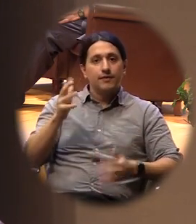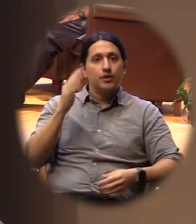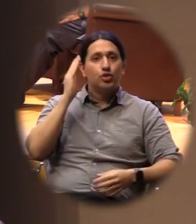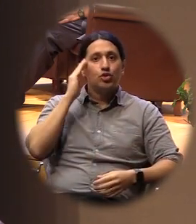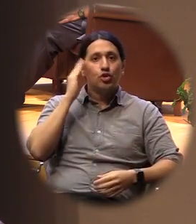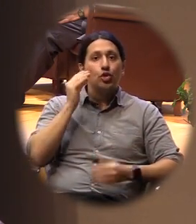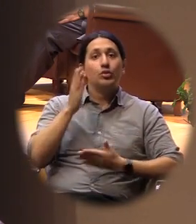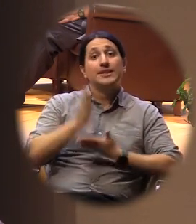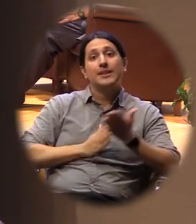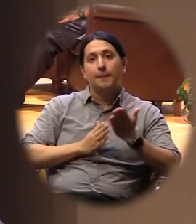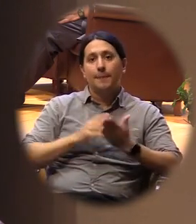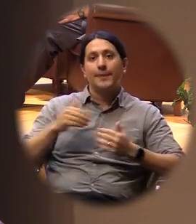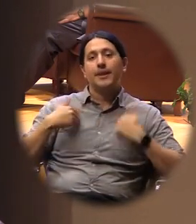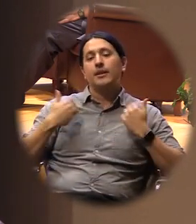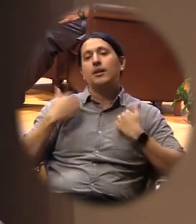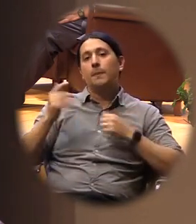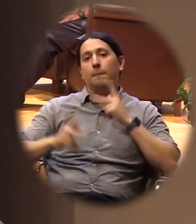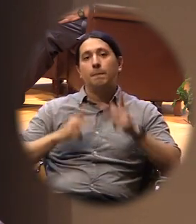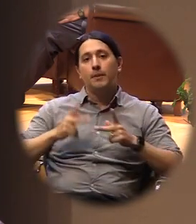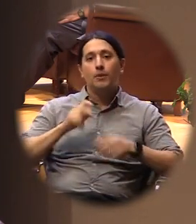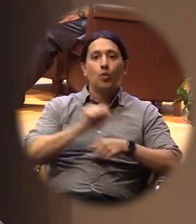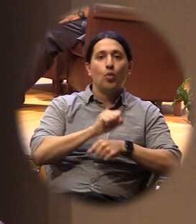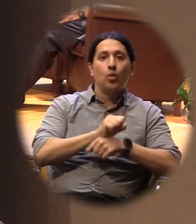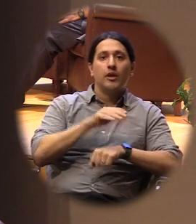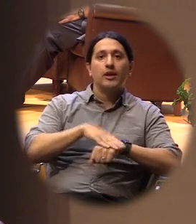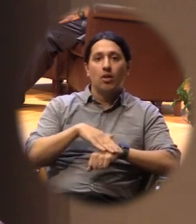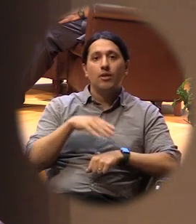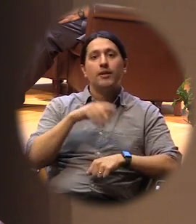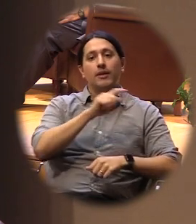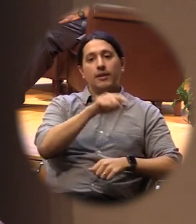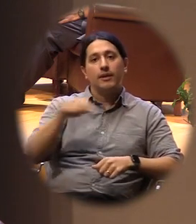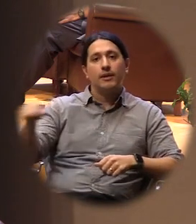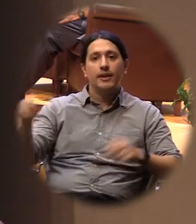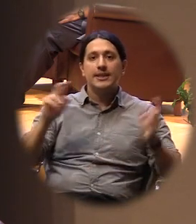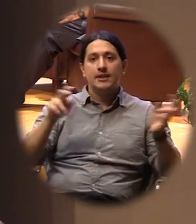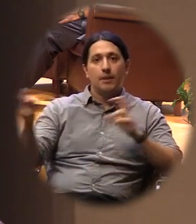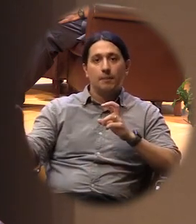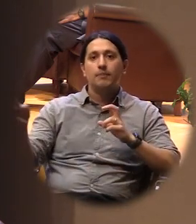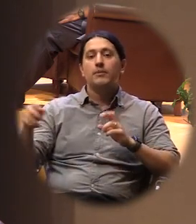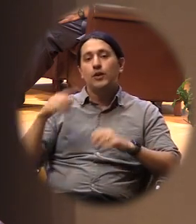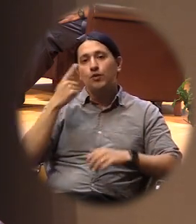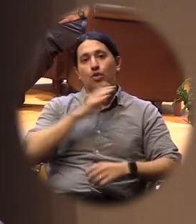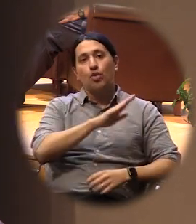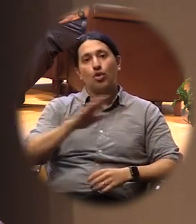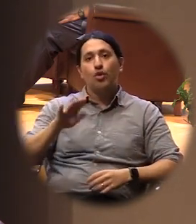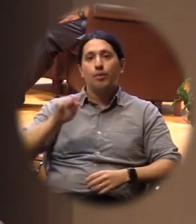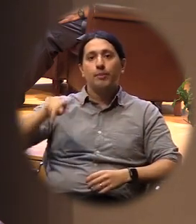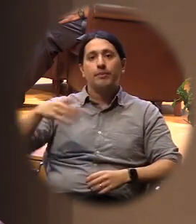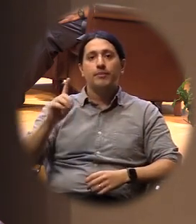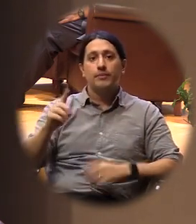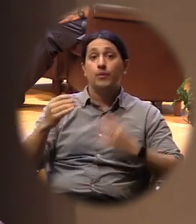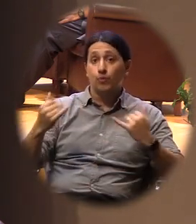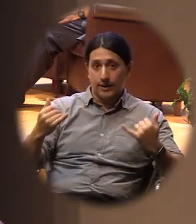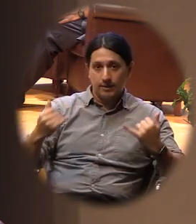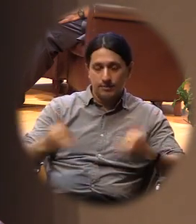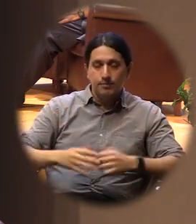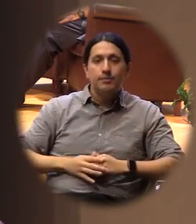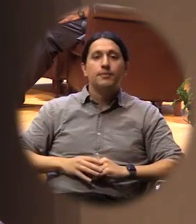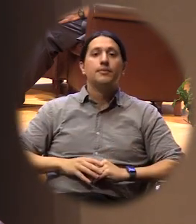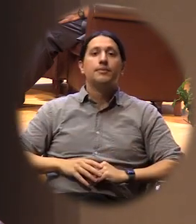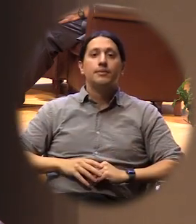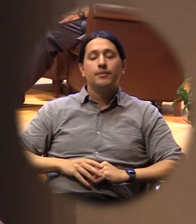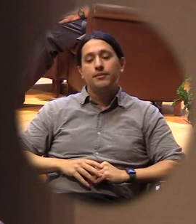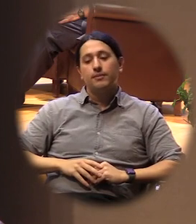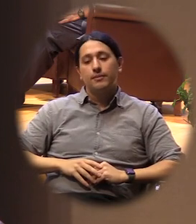who are who are working on these topics for their um for their phds right now um